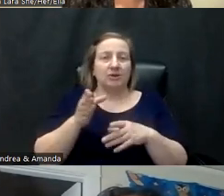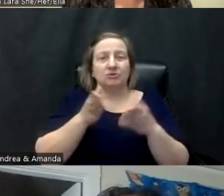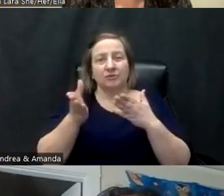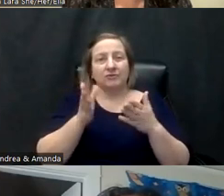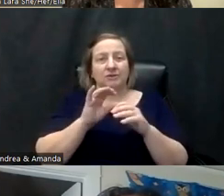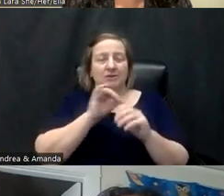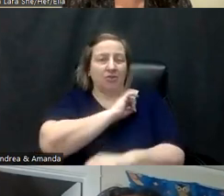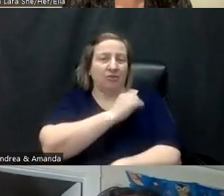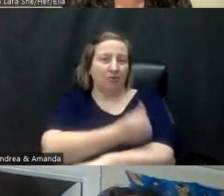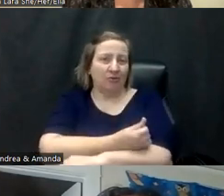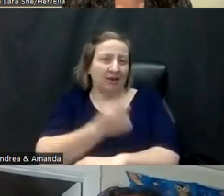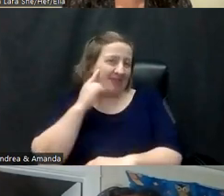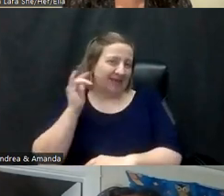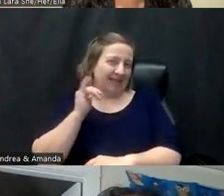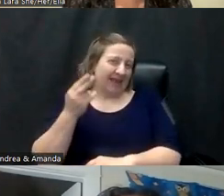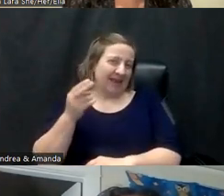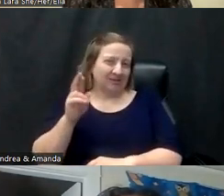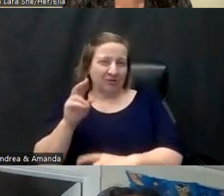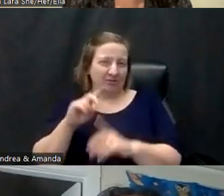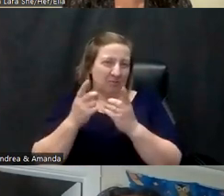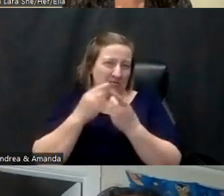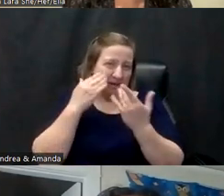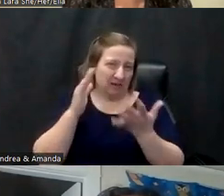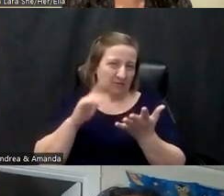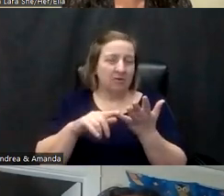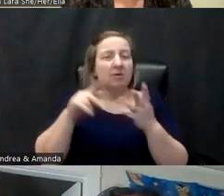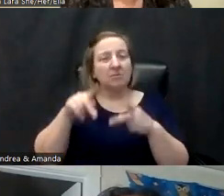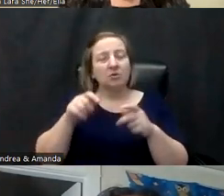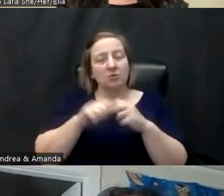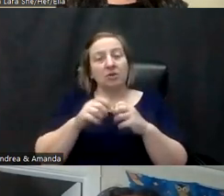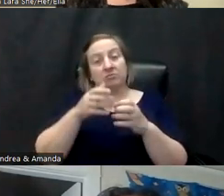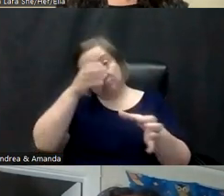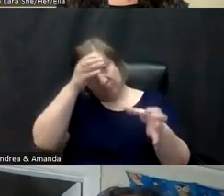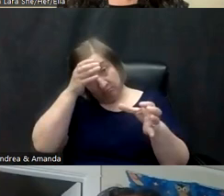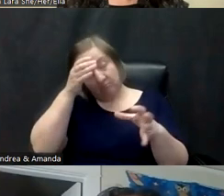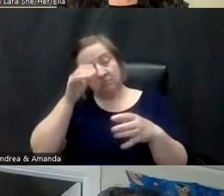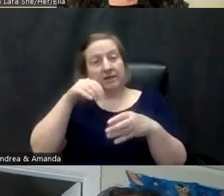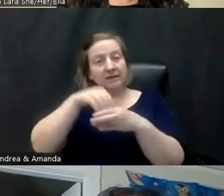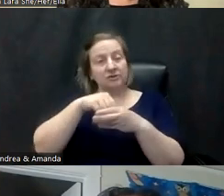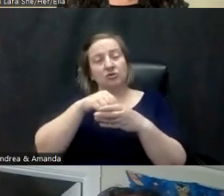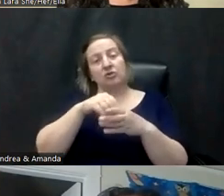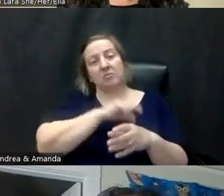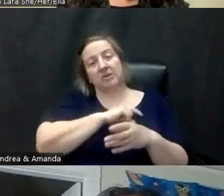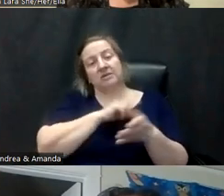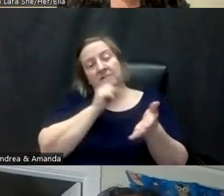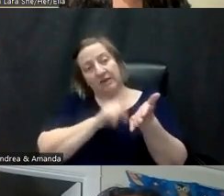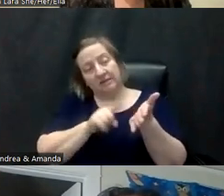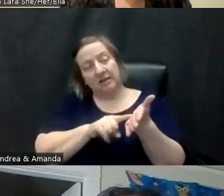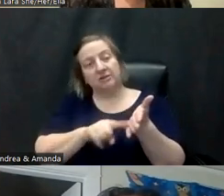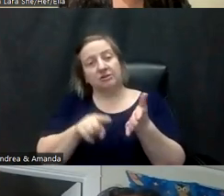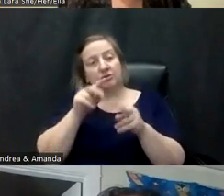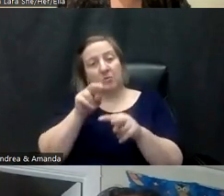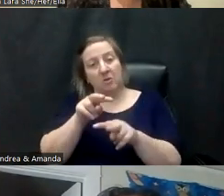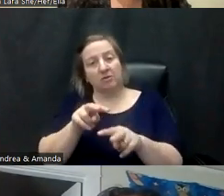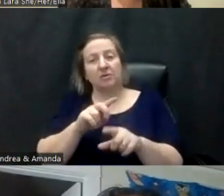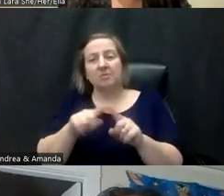maybe is like the HR department, I don't know, a person with extensive knowledge of internal police investigations or monitoring, but who has